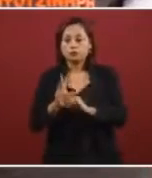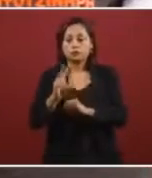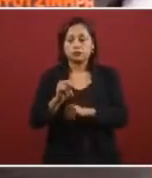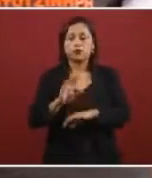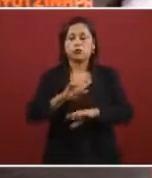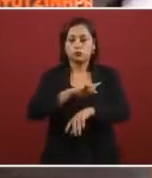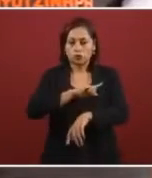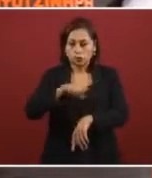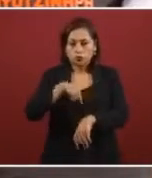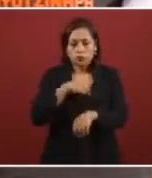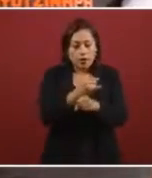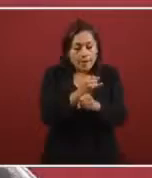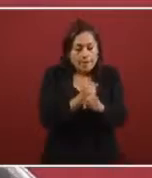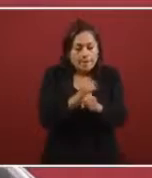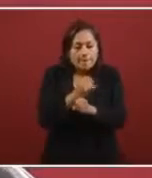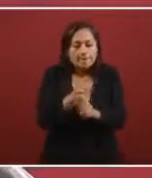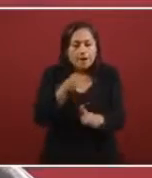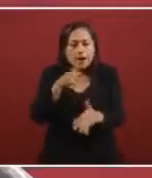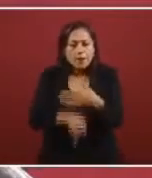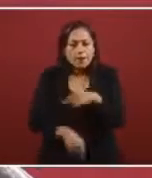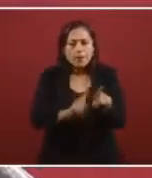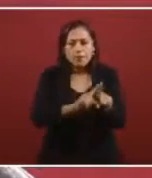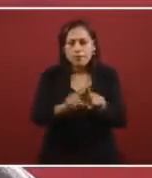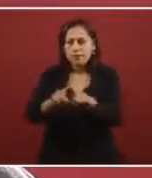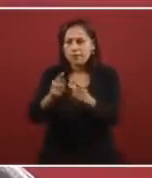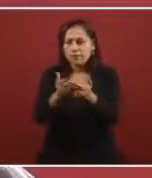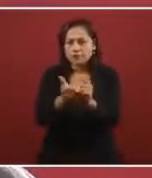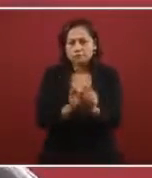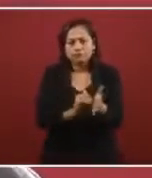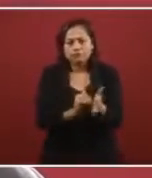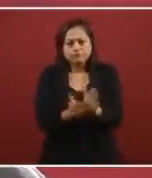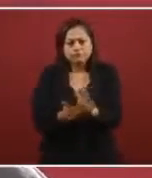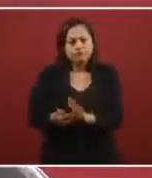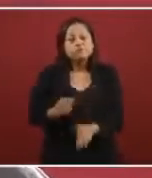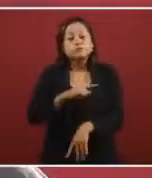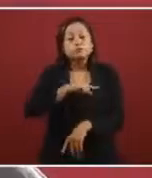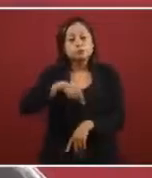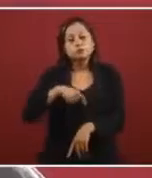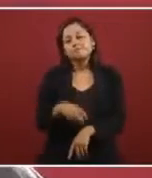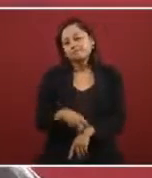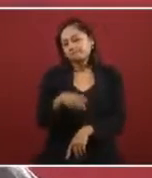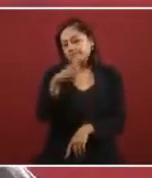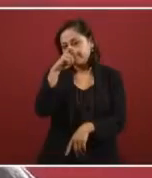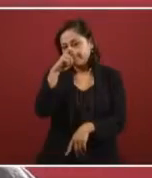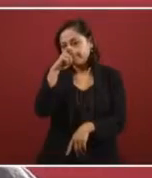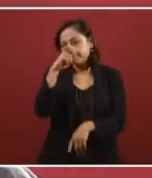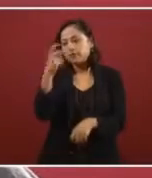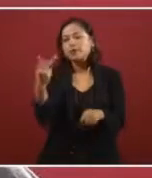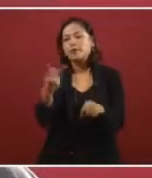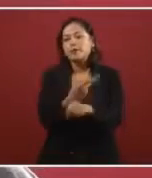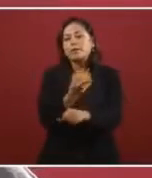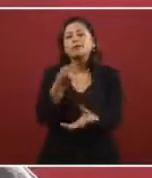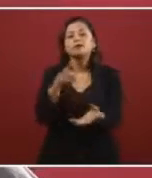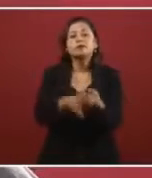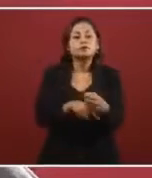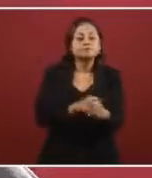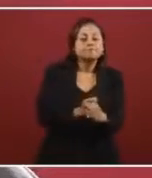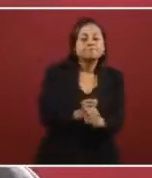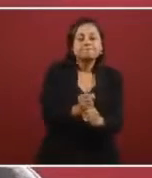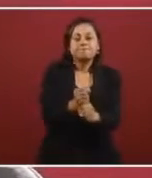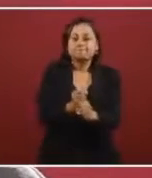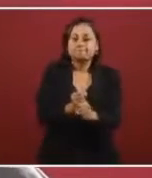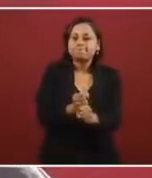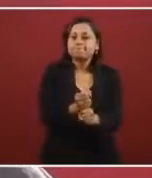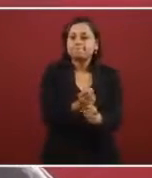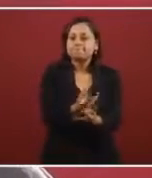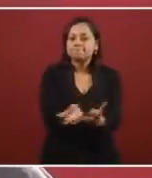mismo. hide any of those Estamos complicities investigando that were involved. fuertemente los actos We are de are malos investigating, tratos y tortura que se dieron a